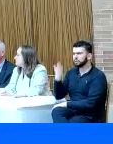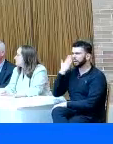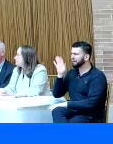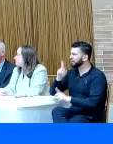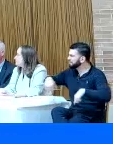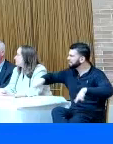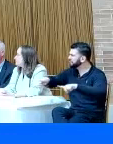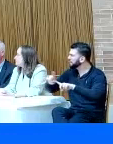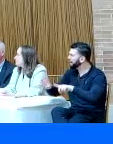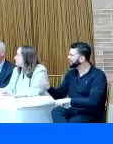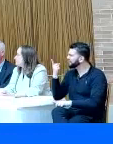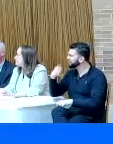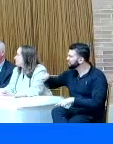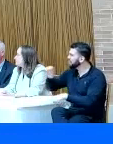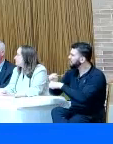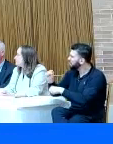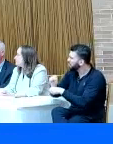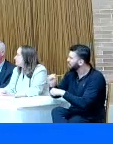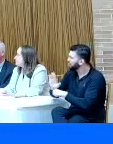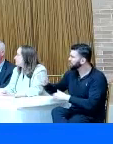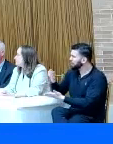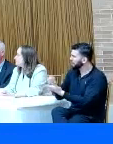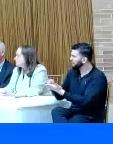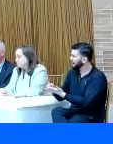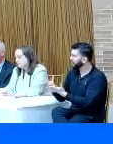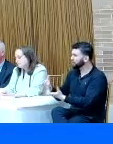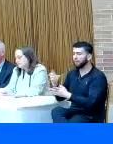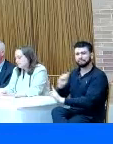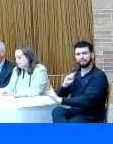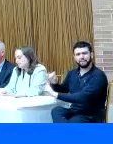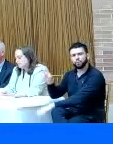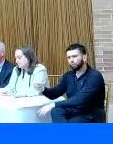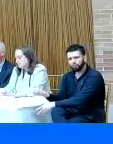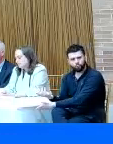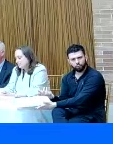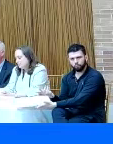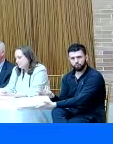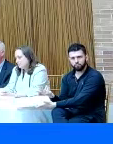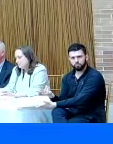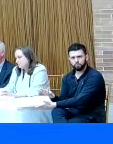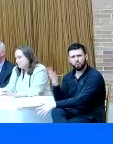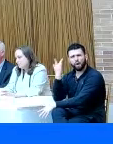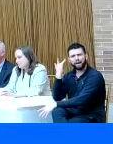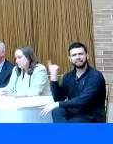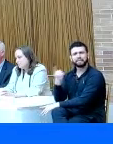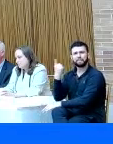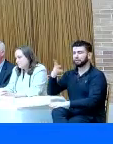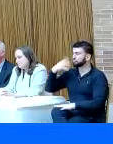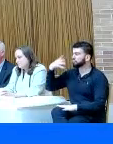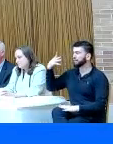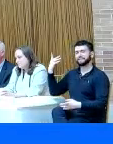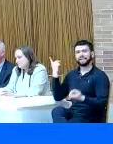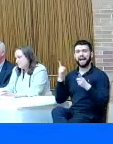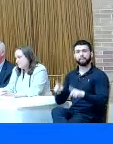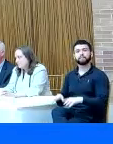work real hard you don't want to give it up not because of something crazy violations of the